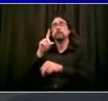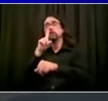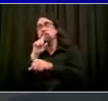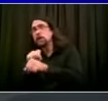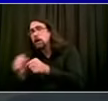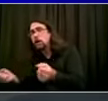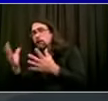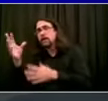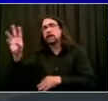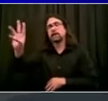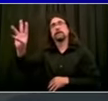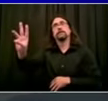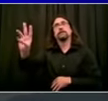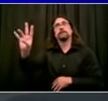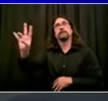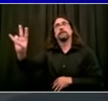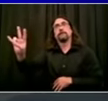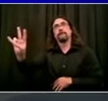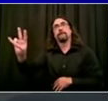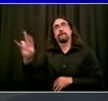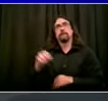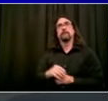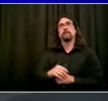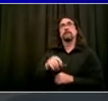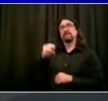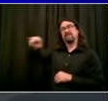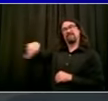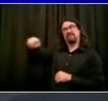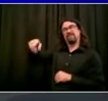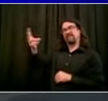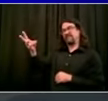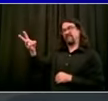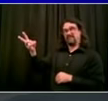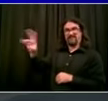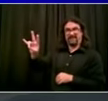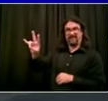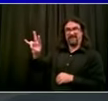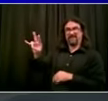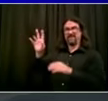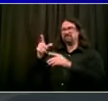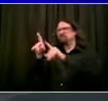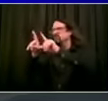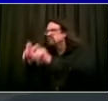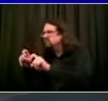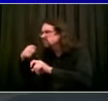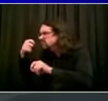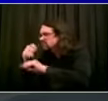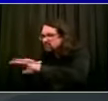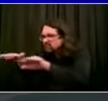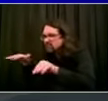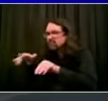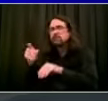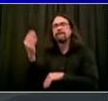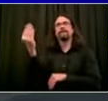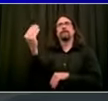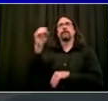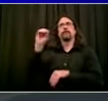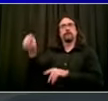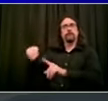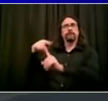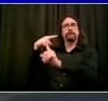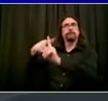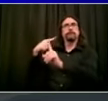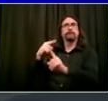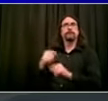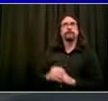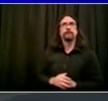Number 2, new reported cases on a 7-day average. Threshold is 550 cases. Today's report, 490 cases.